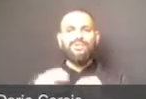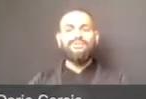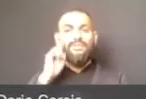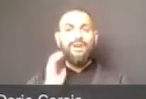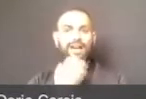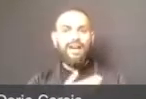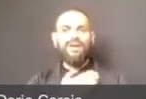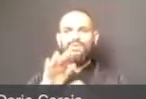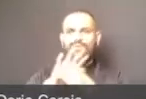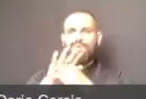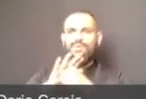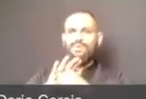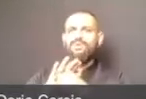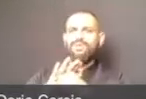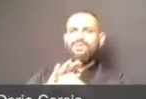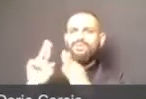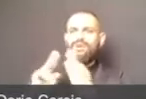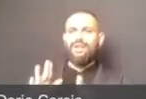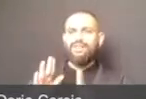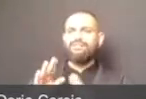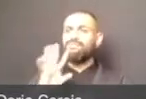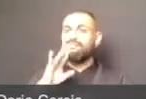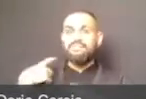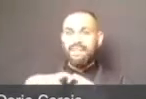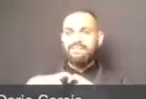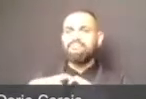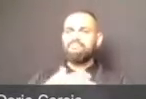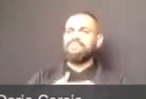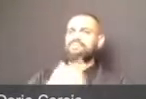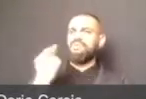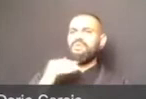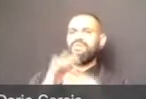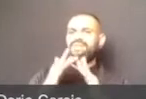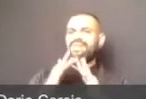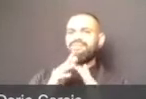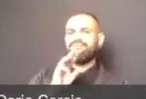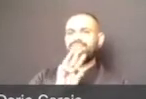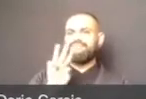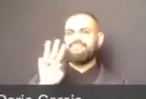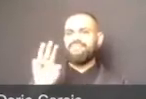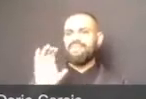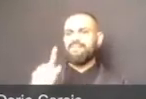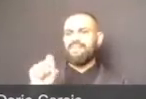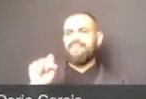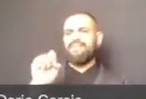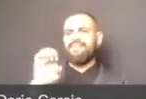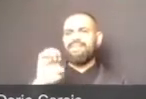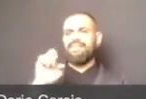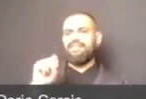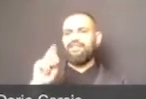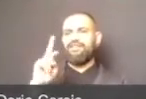contratistas locales de habla hispana, les pedimos que por favor visiten nuestra página de cpsenergy.com y